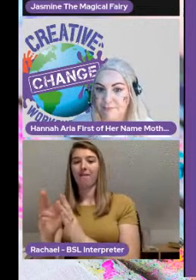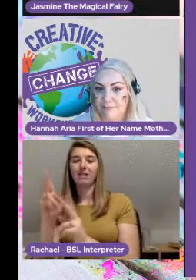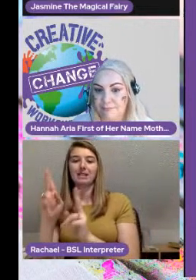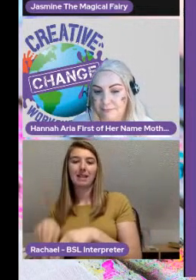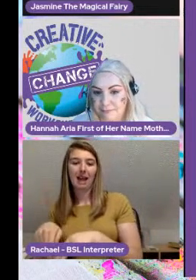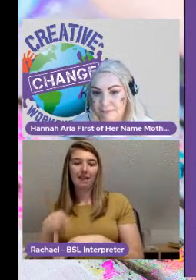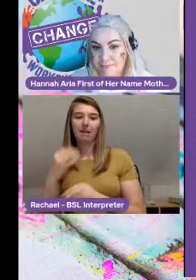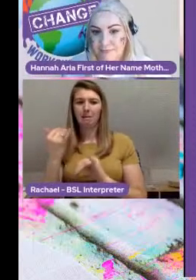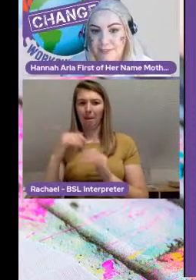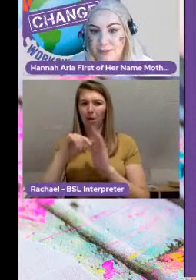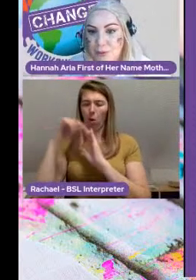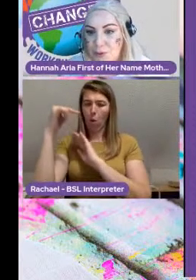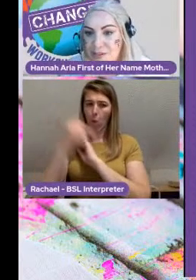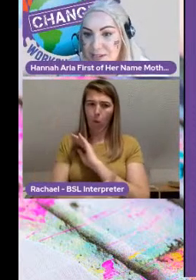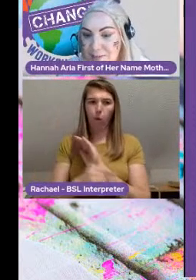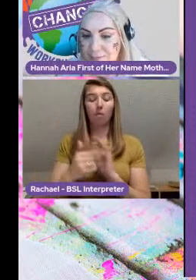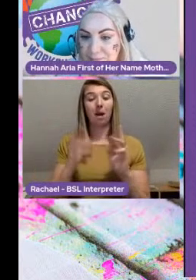Anna."